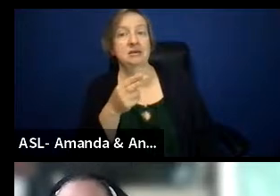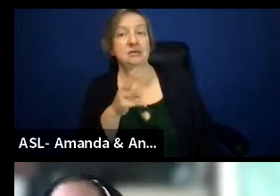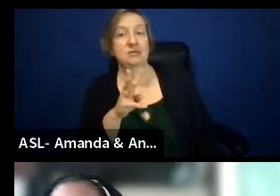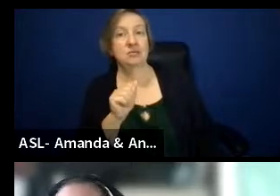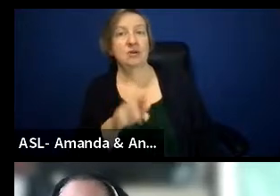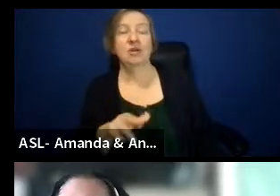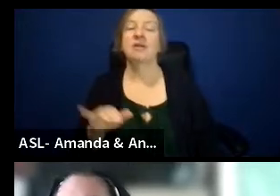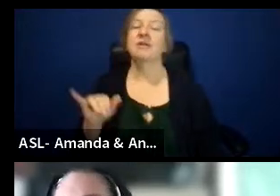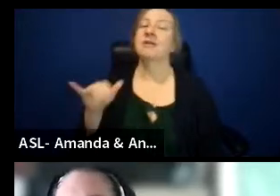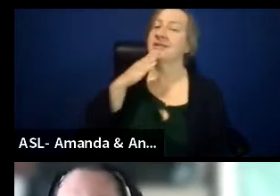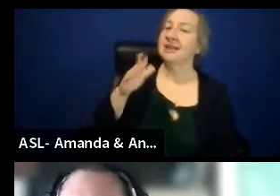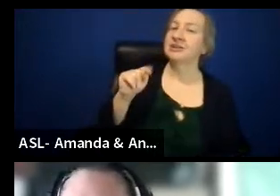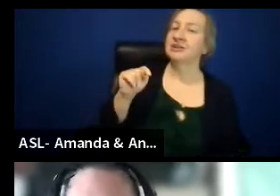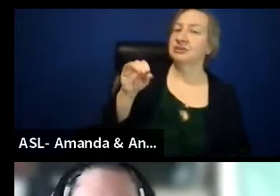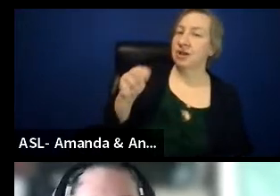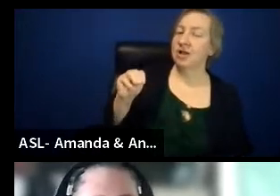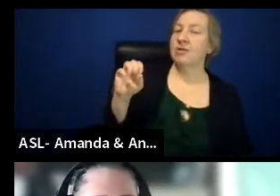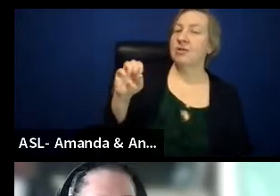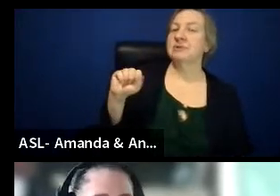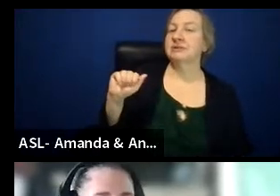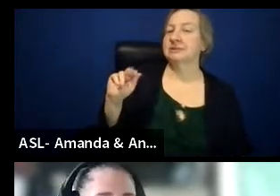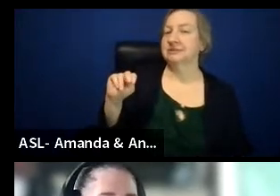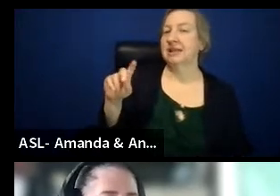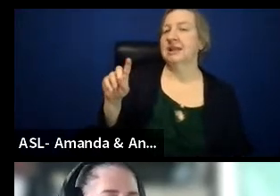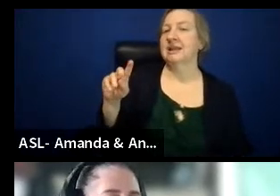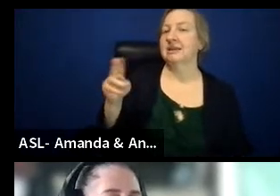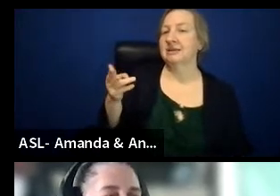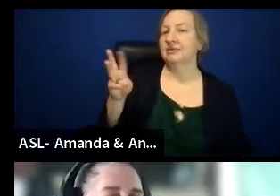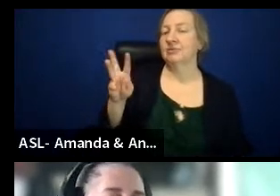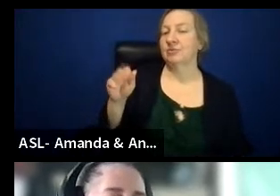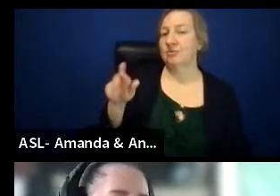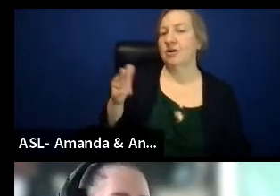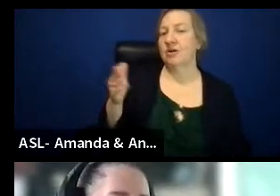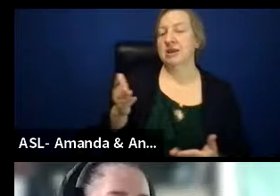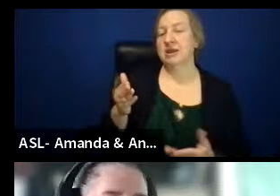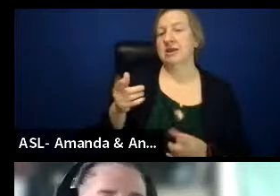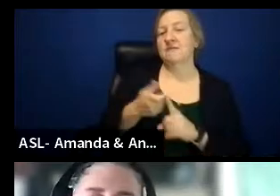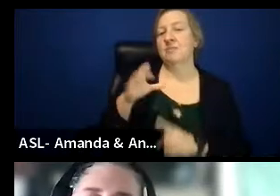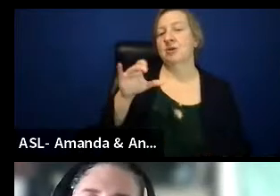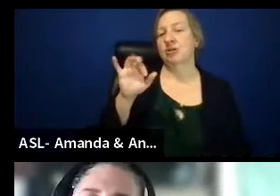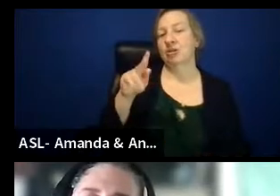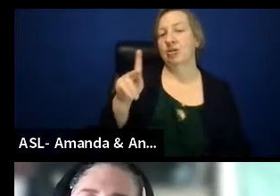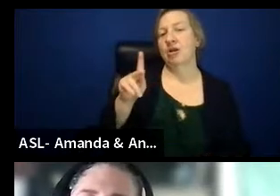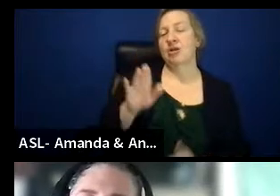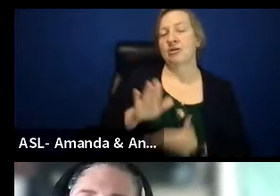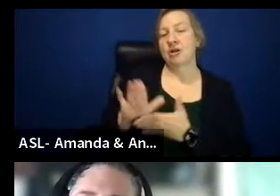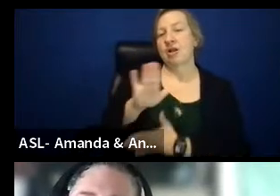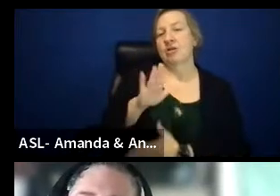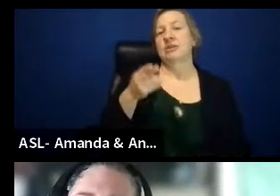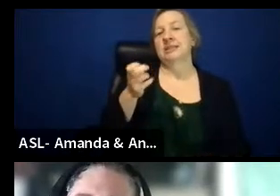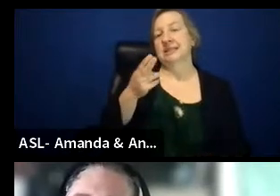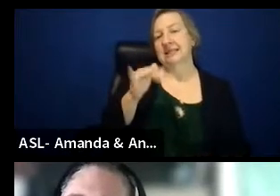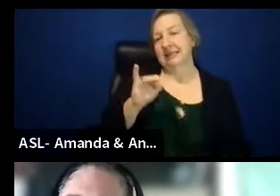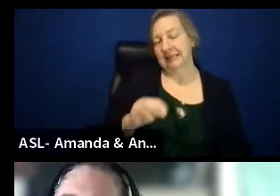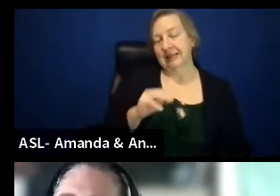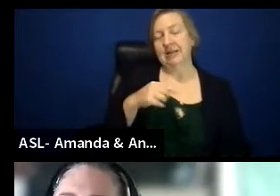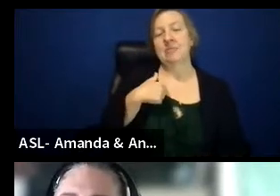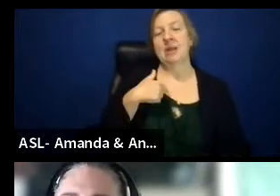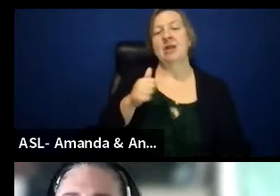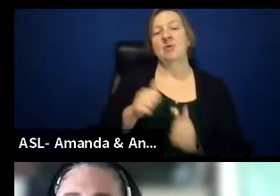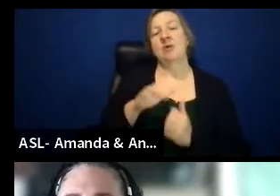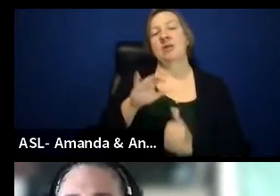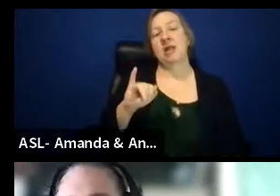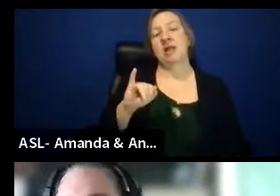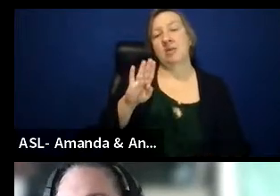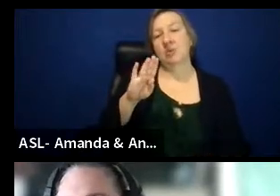you. Tom Sandor here. Good evening, everybody. Capital Projects Manager for Clark College. He, him pronoun. Been with IBR CAG Group